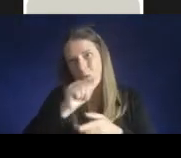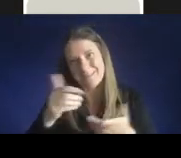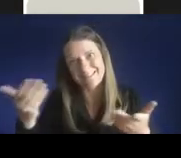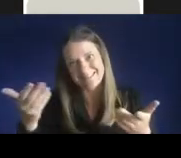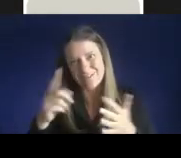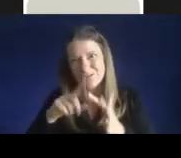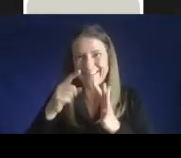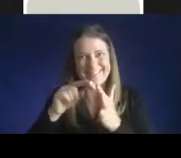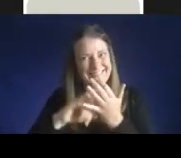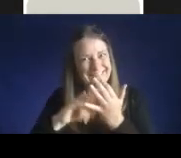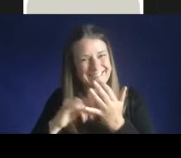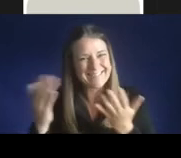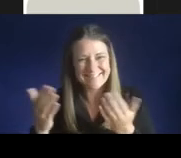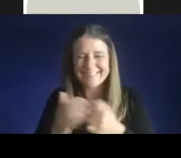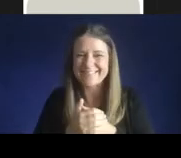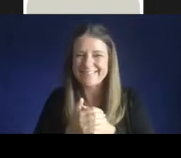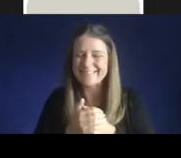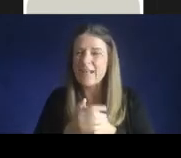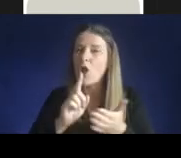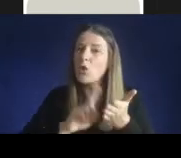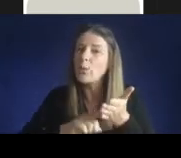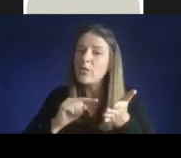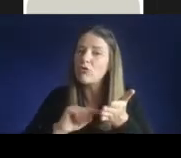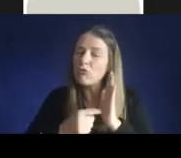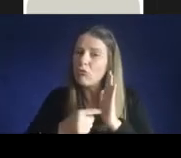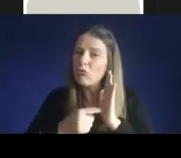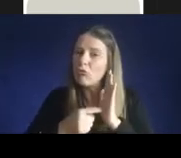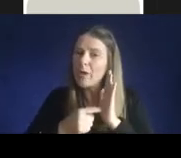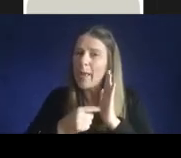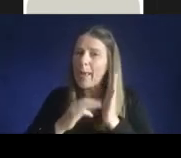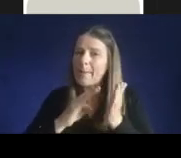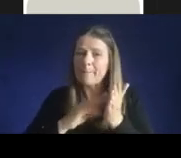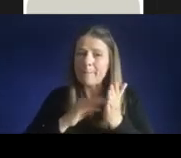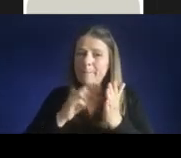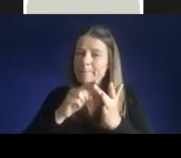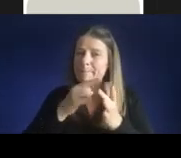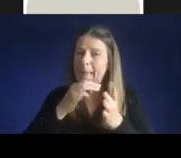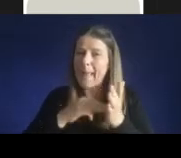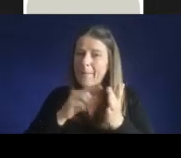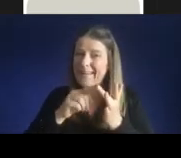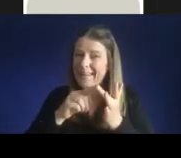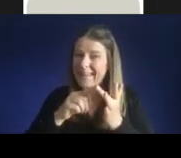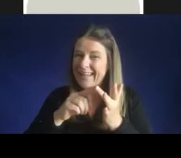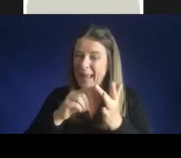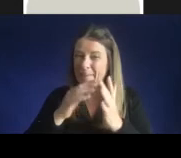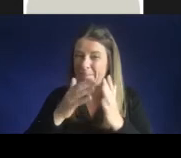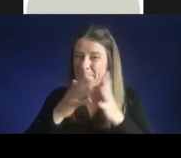Louis Theroux, Miami Mega Jail. And there's a whole other list.